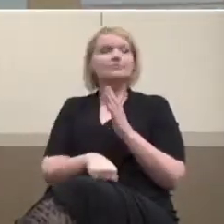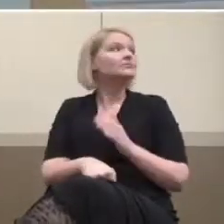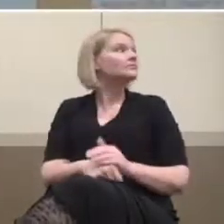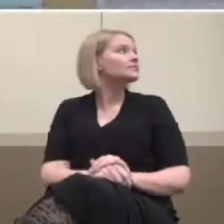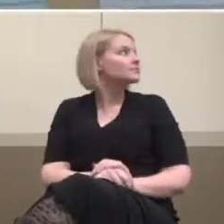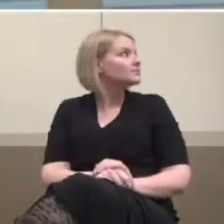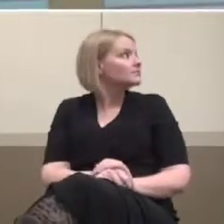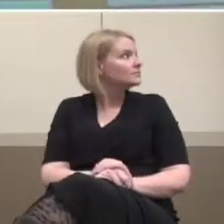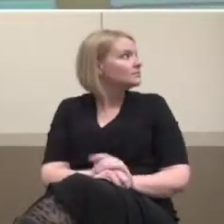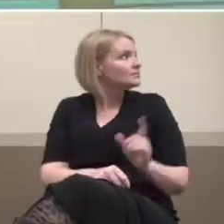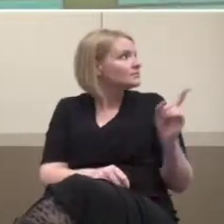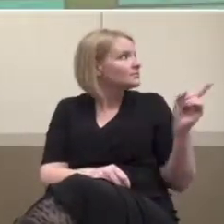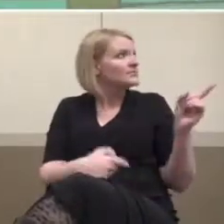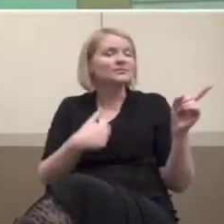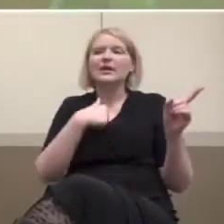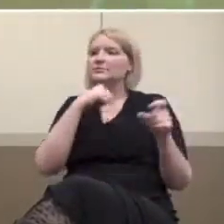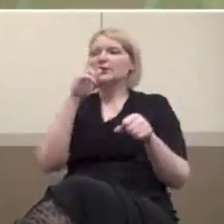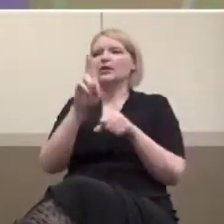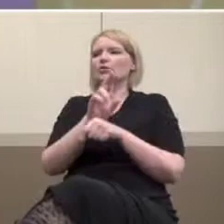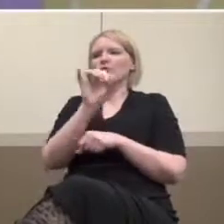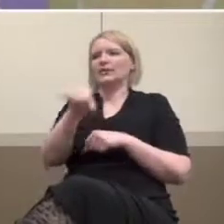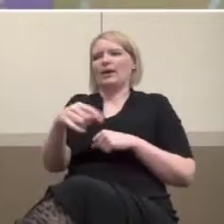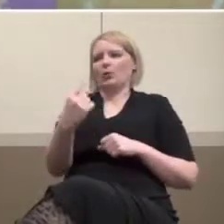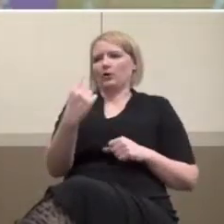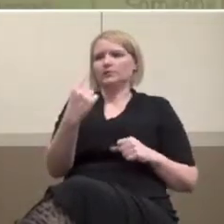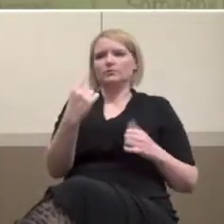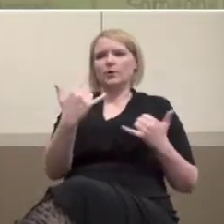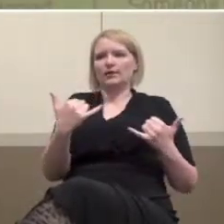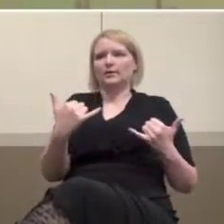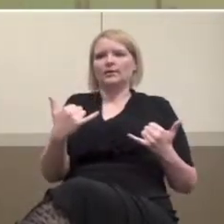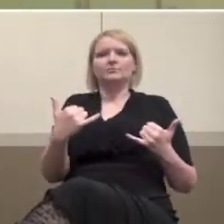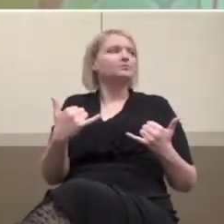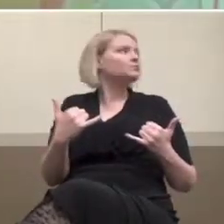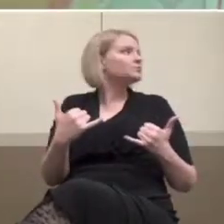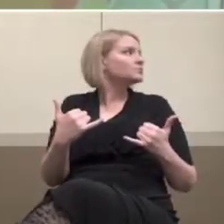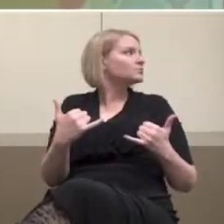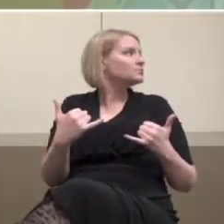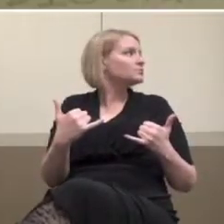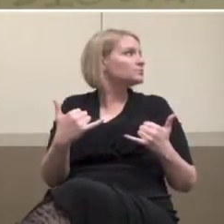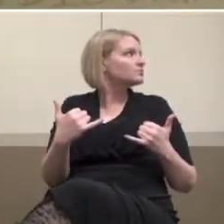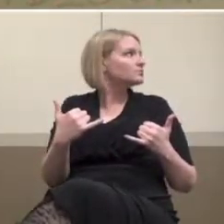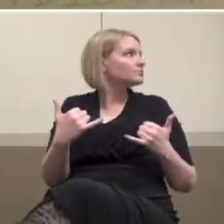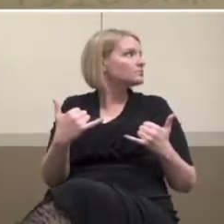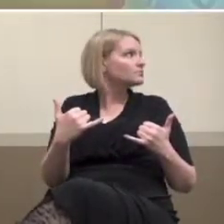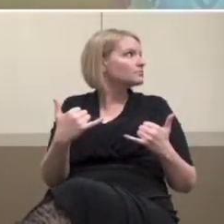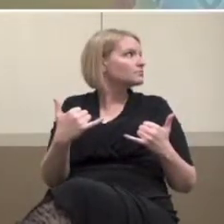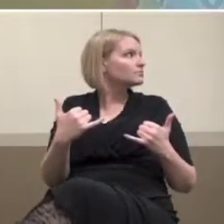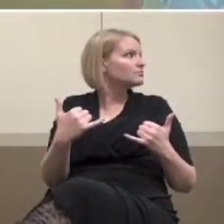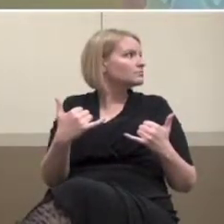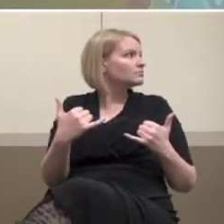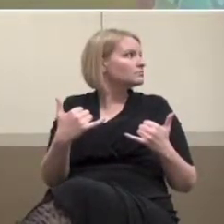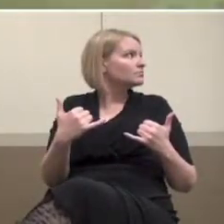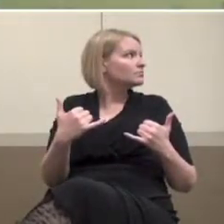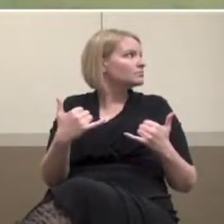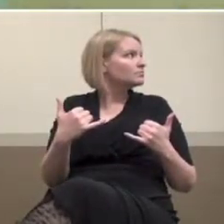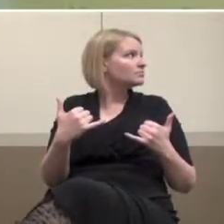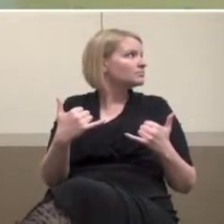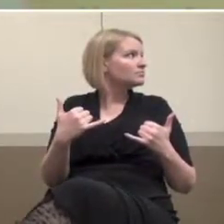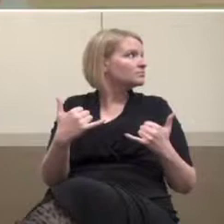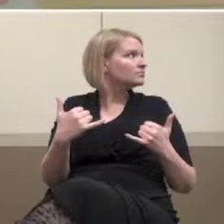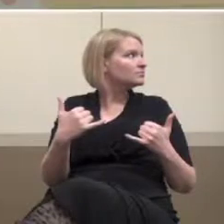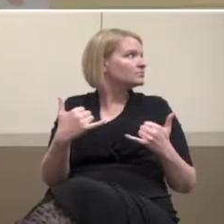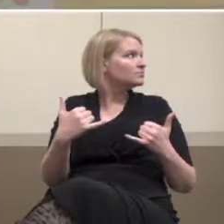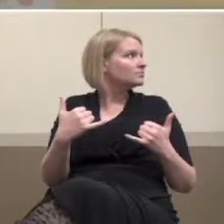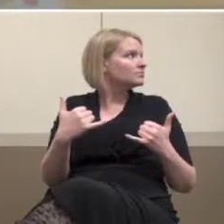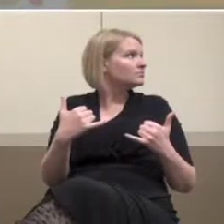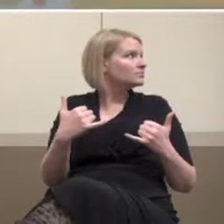I'm not using this one. I'm using, oops, let me go back. Oh, I must not have been able to get that one on there. But